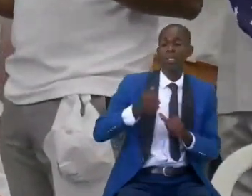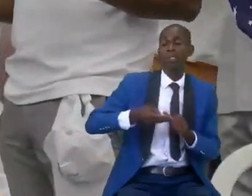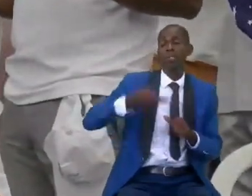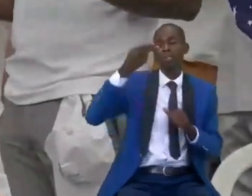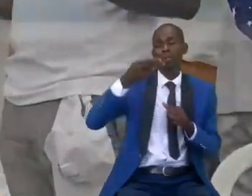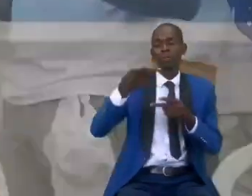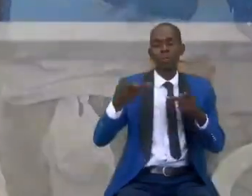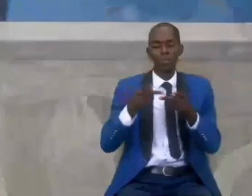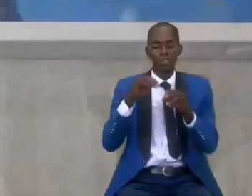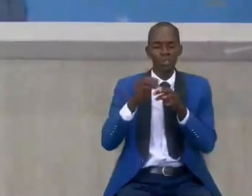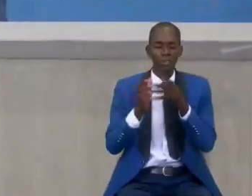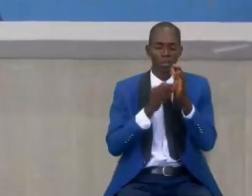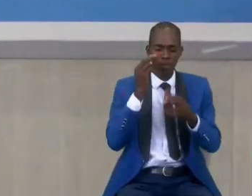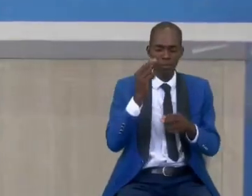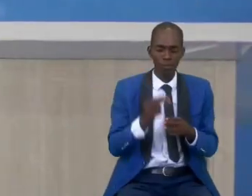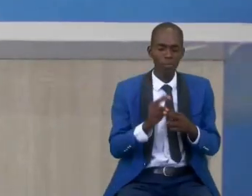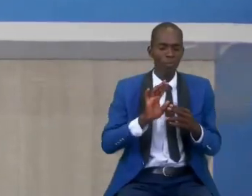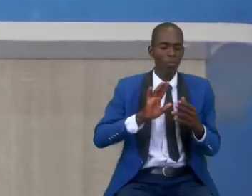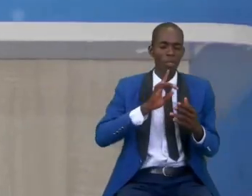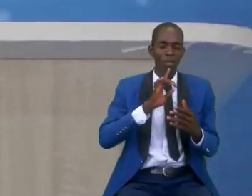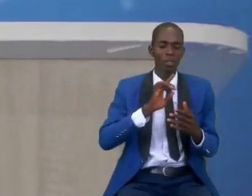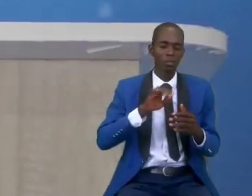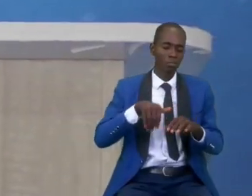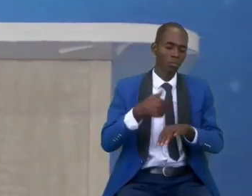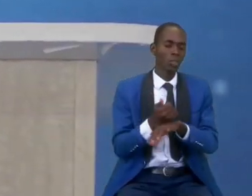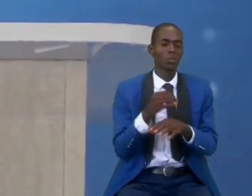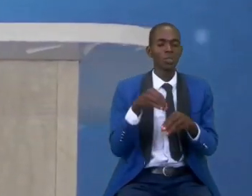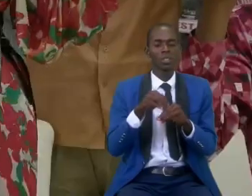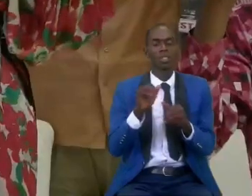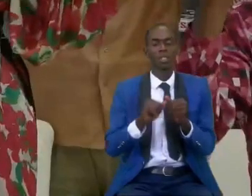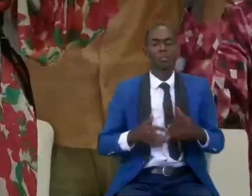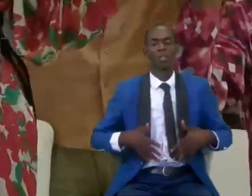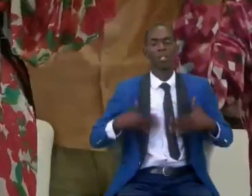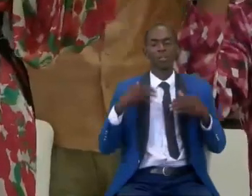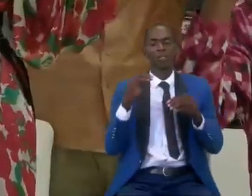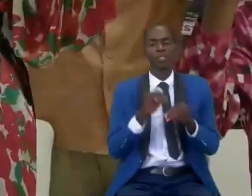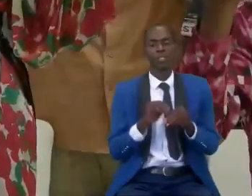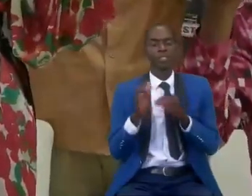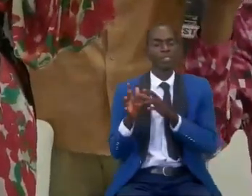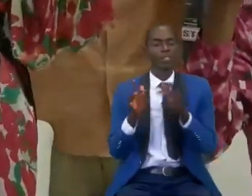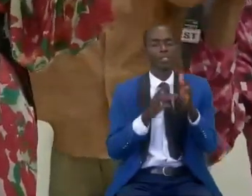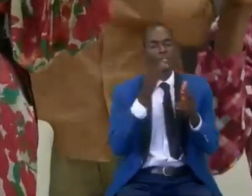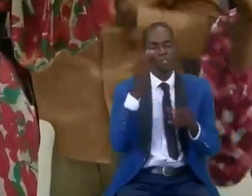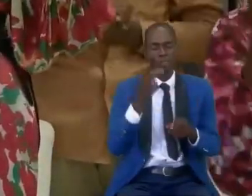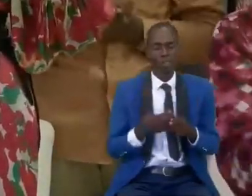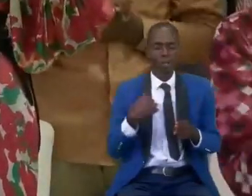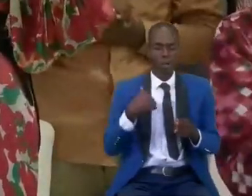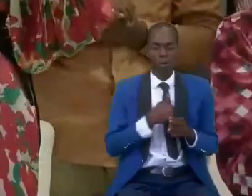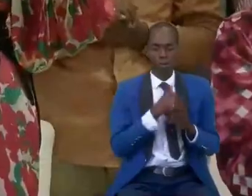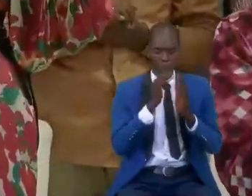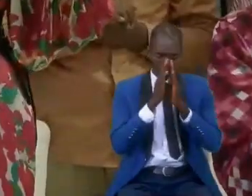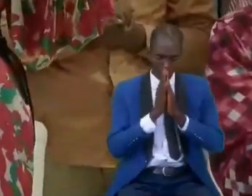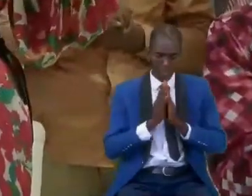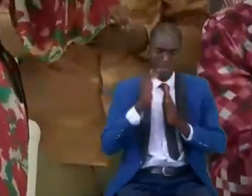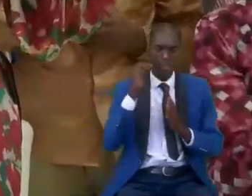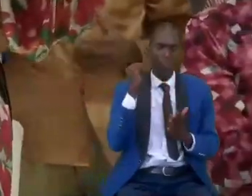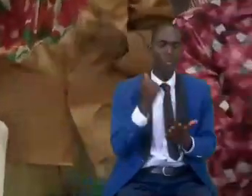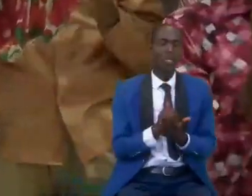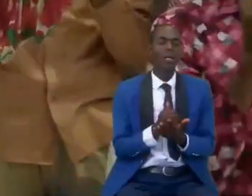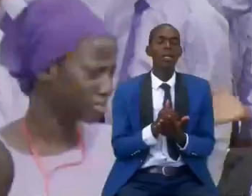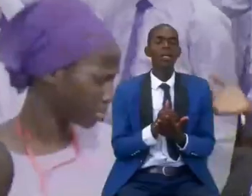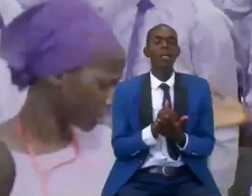life. In Jesus' name we pray. Amen. And everybody shout,